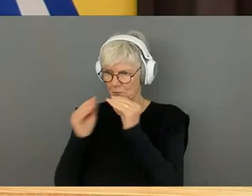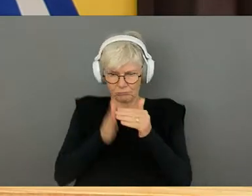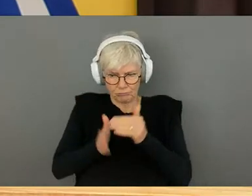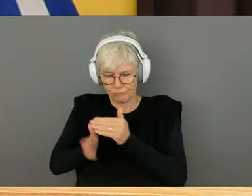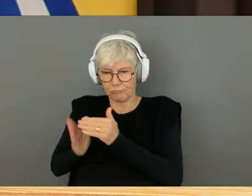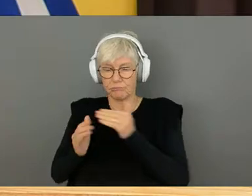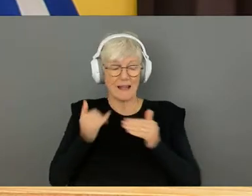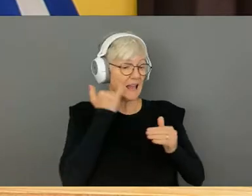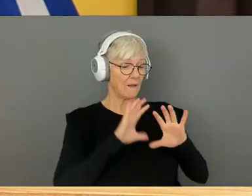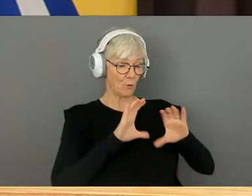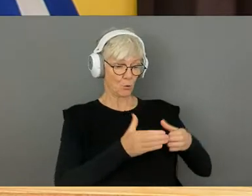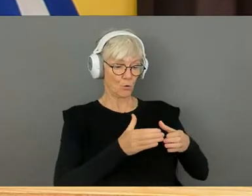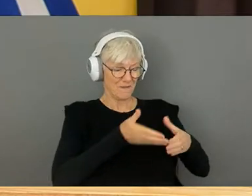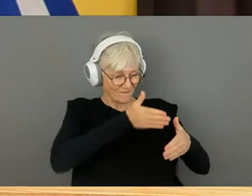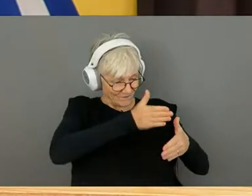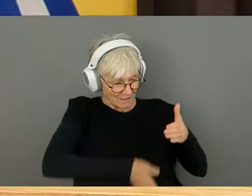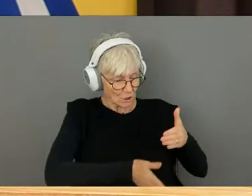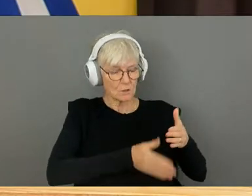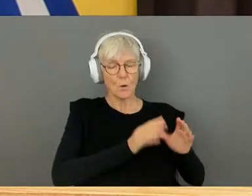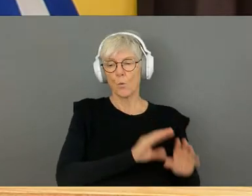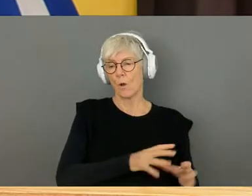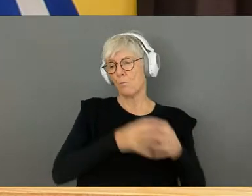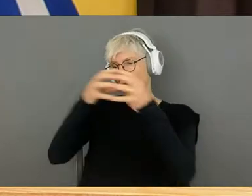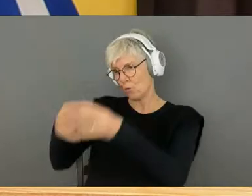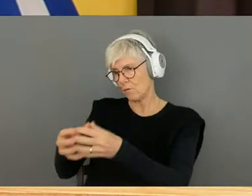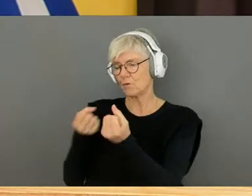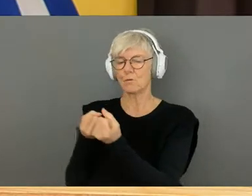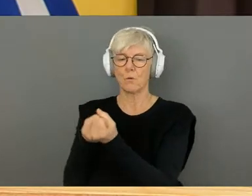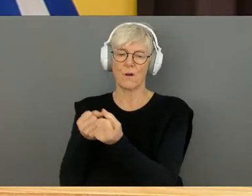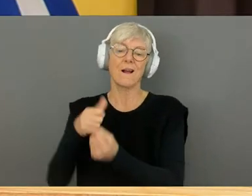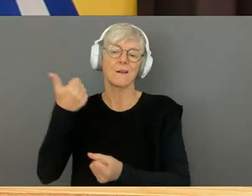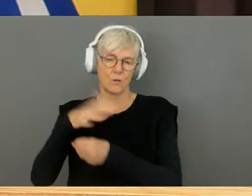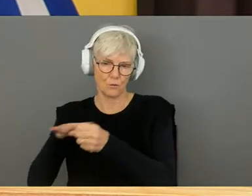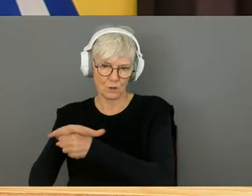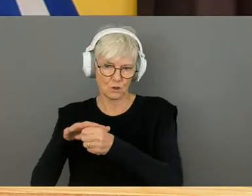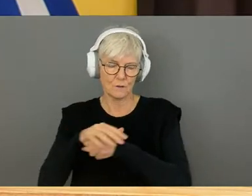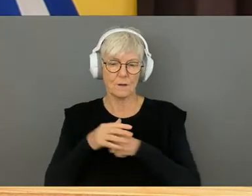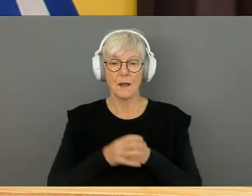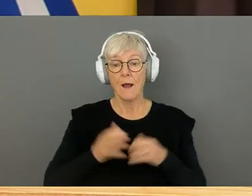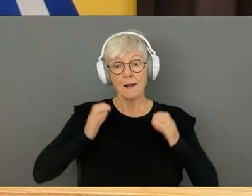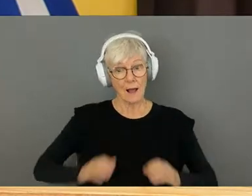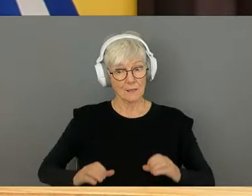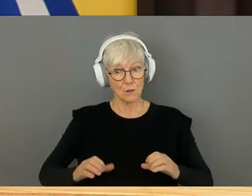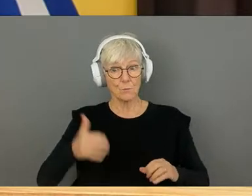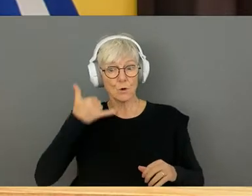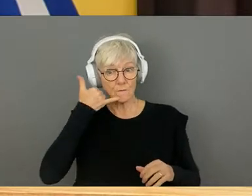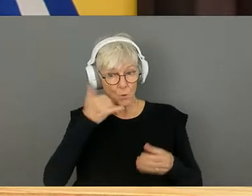won't let up until everyone has power again. our customer care center at the